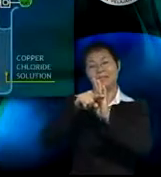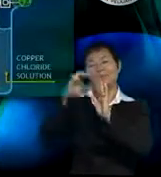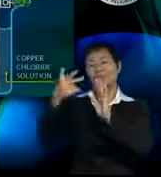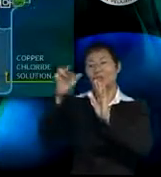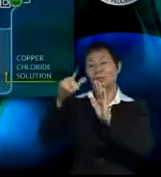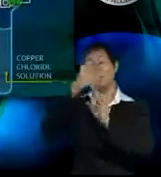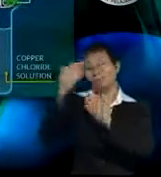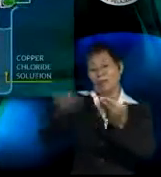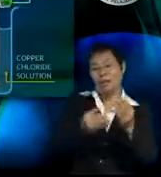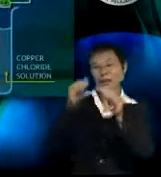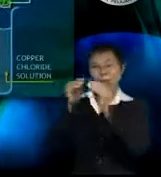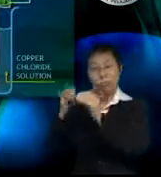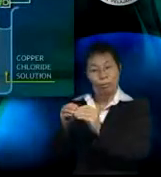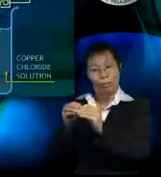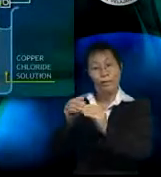extra electrons.